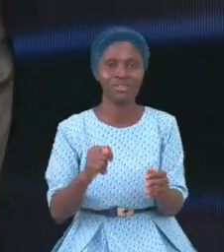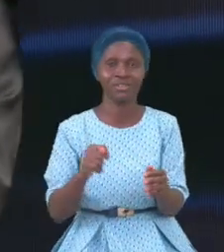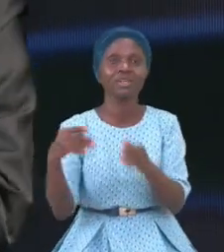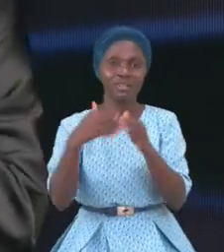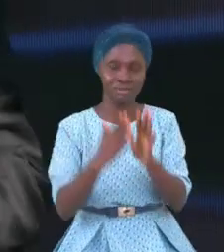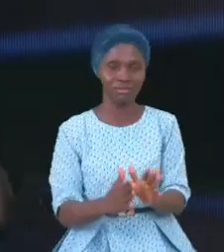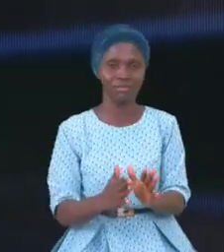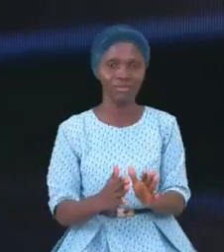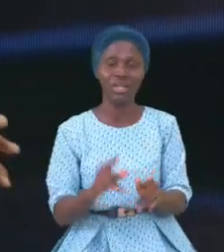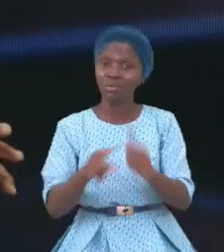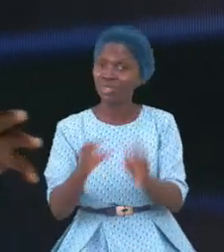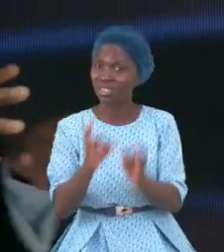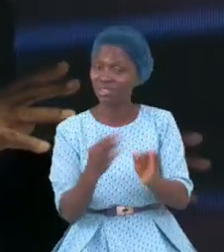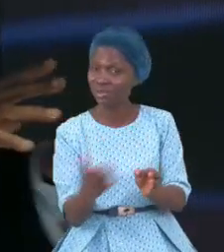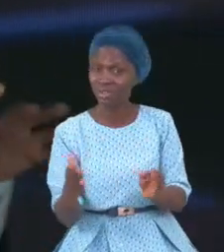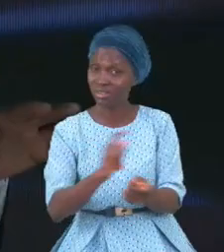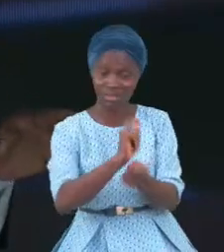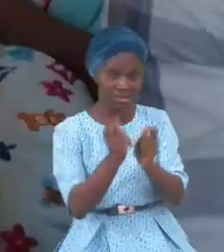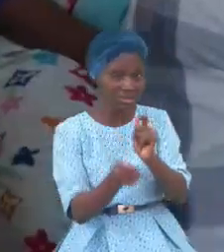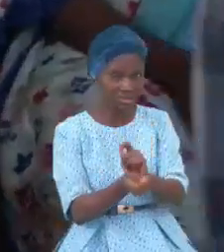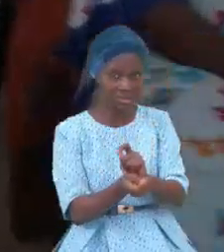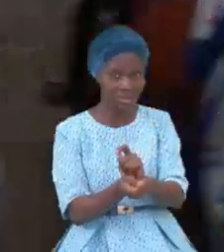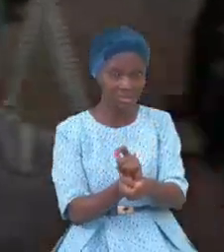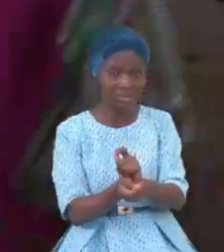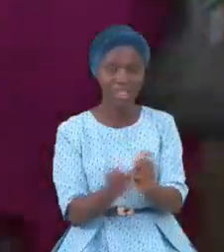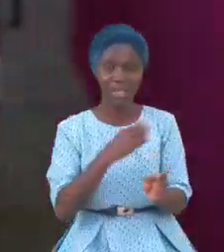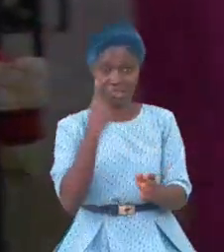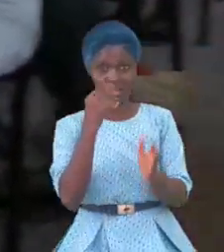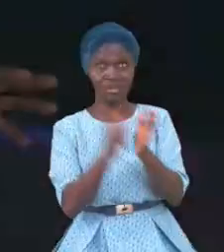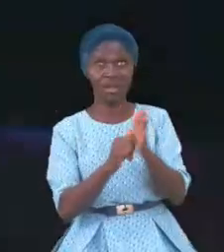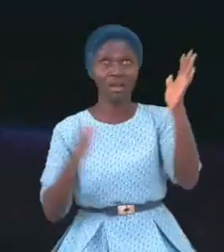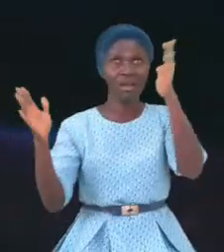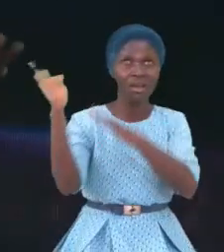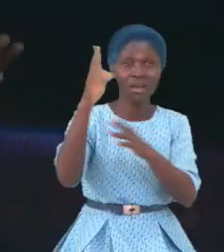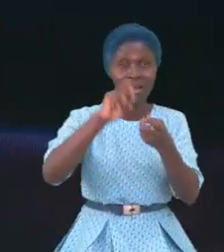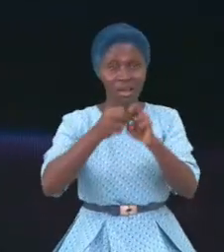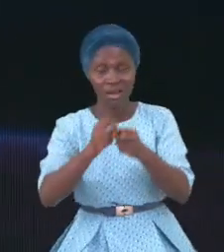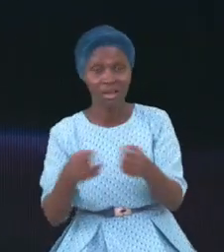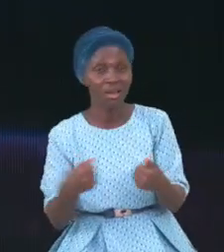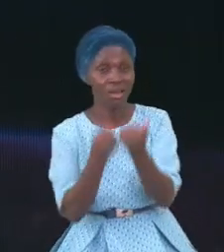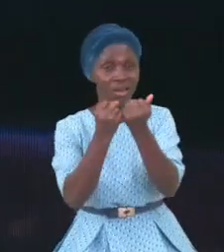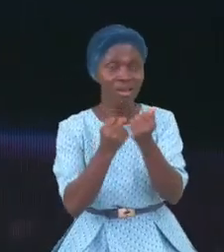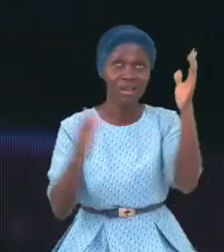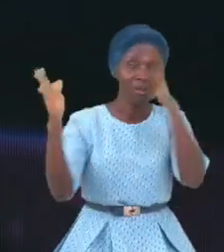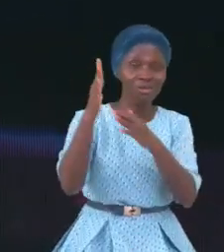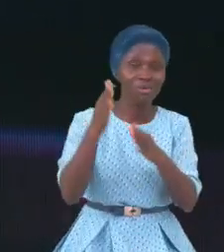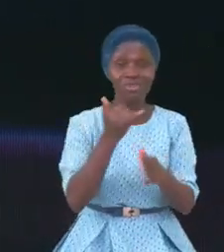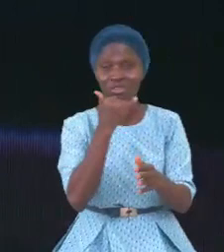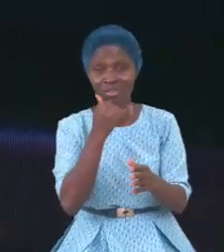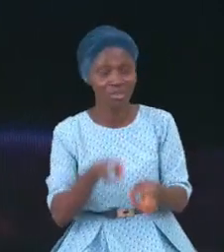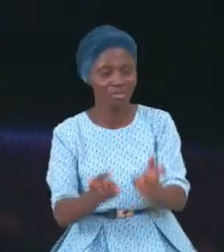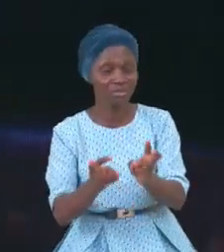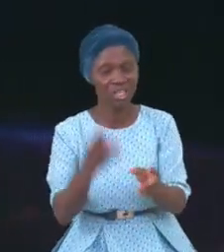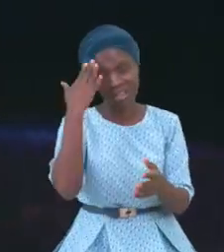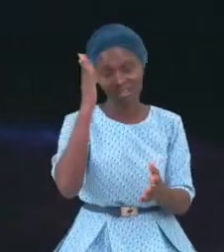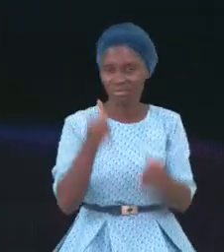around and I see that, you know, the winds are blowing the wrong direction, I don't know whether I can follow or not. But in the case